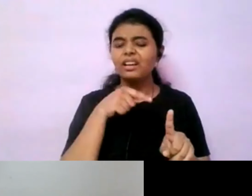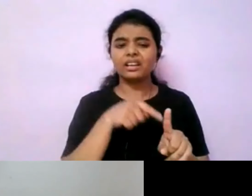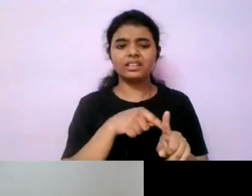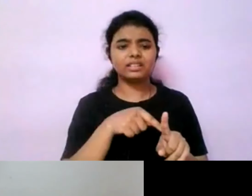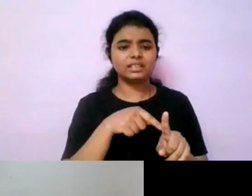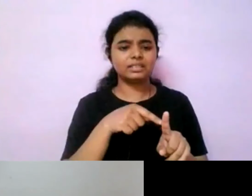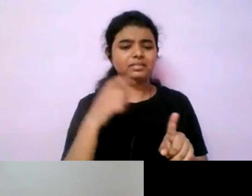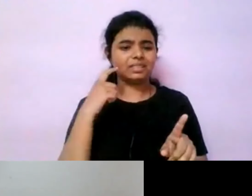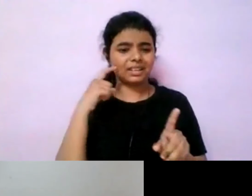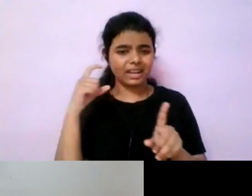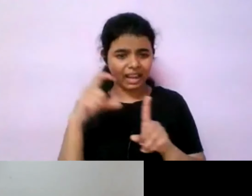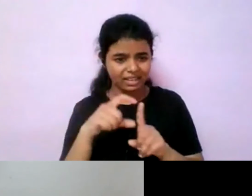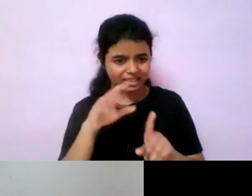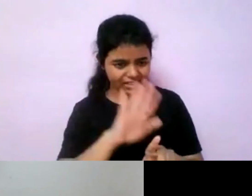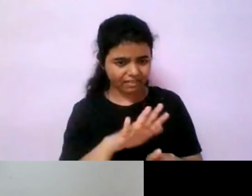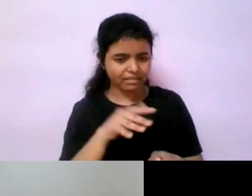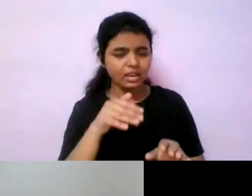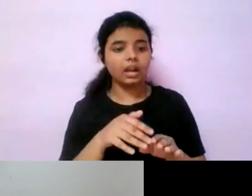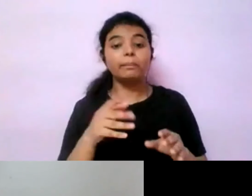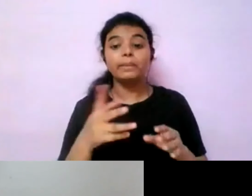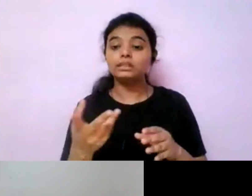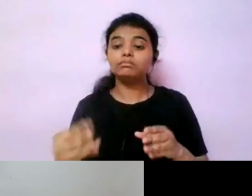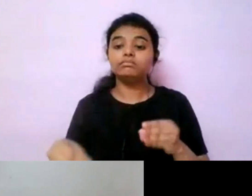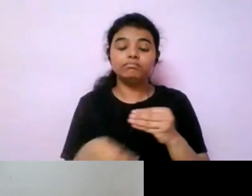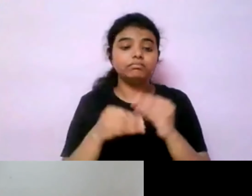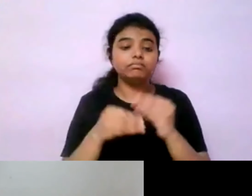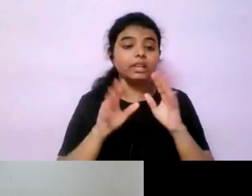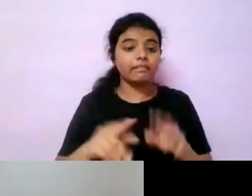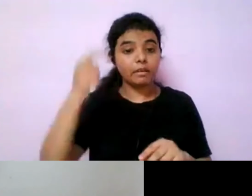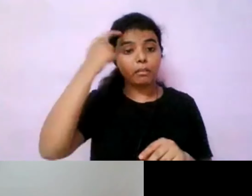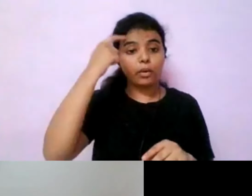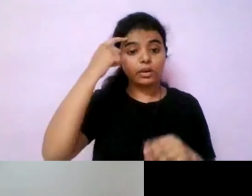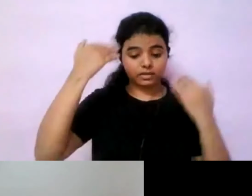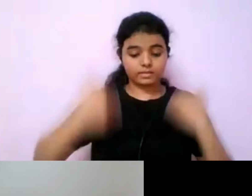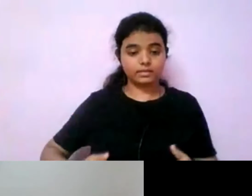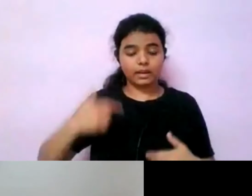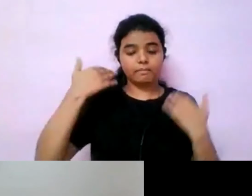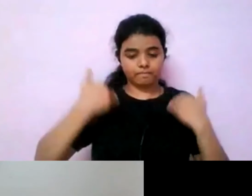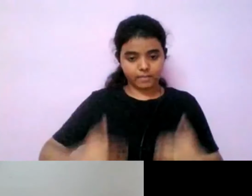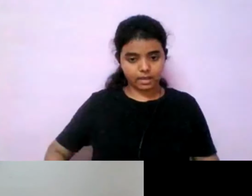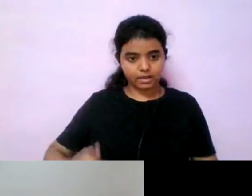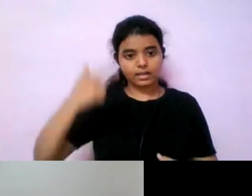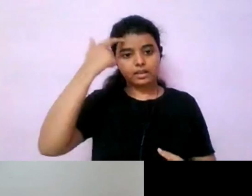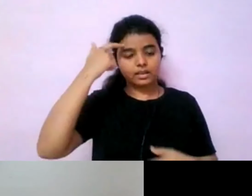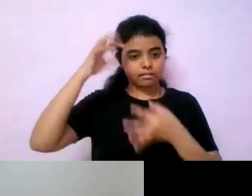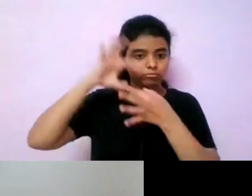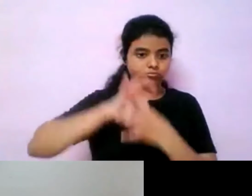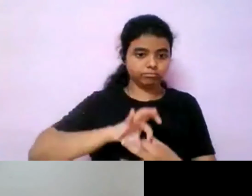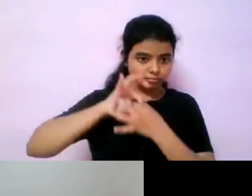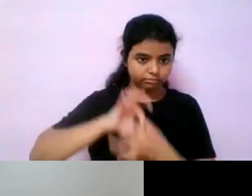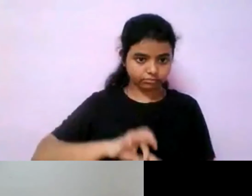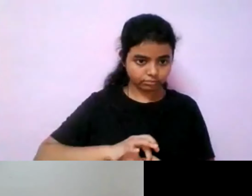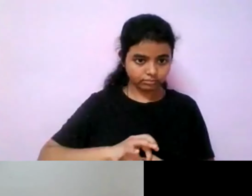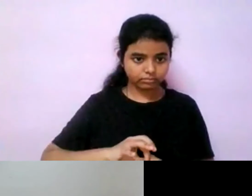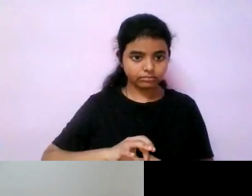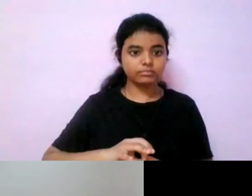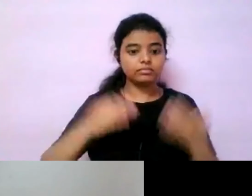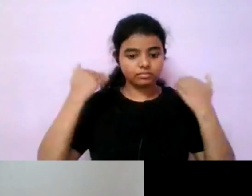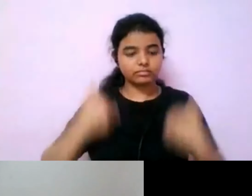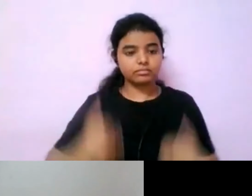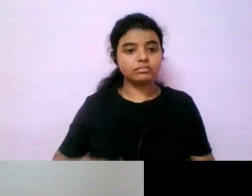also integrates the two experiences of the body and mind, which ultimately highlights the experiences of the body. Yes,